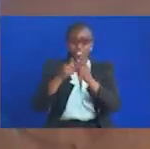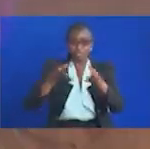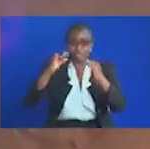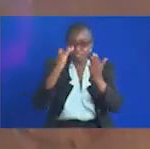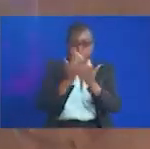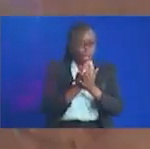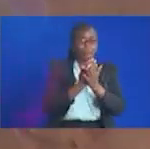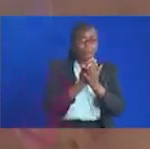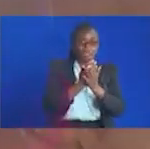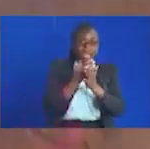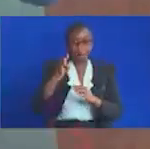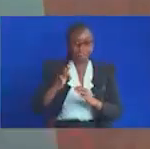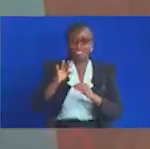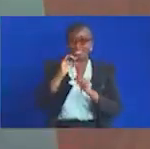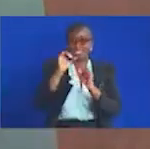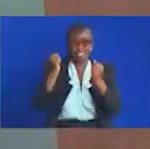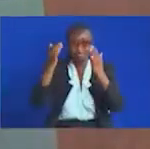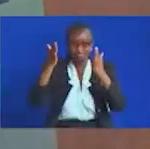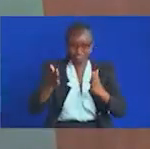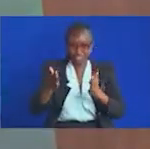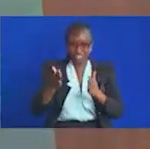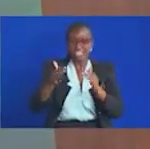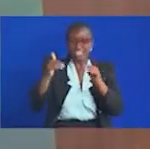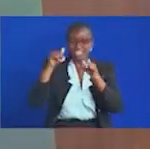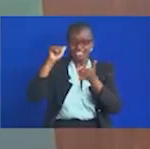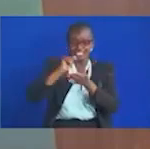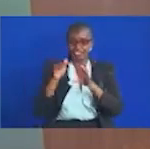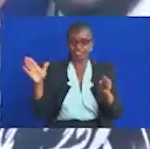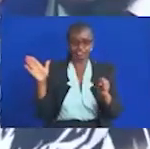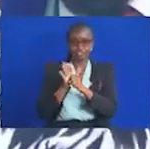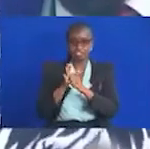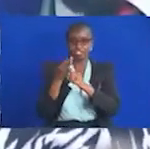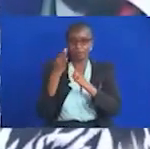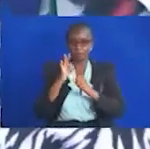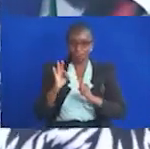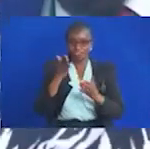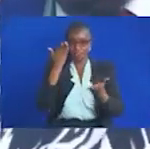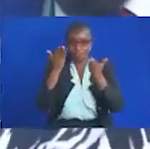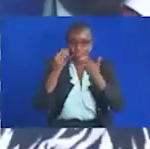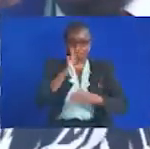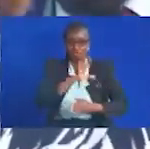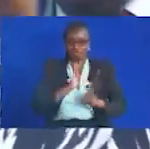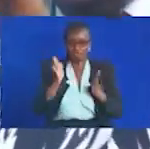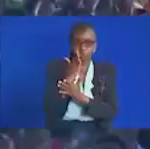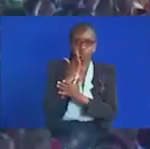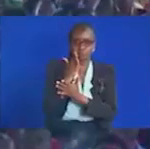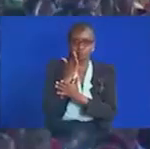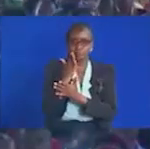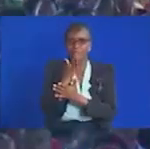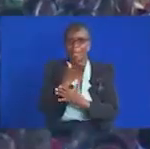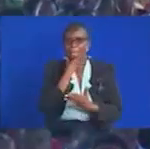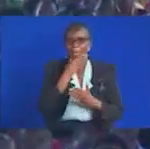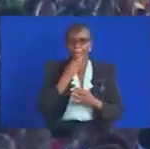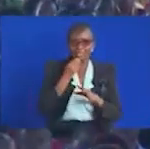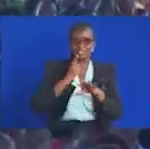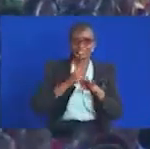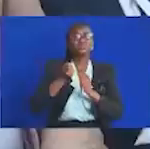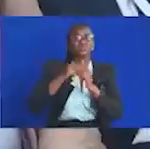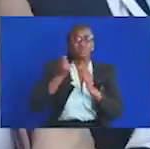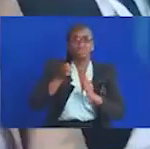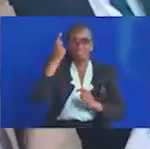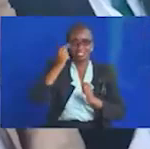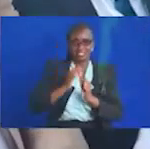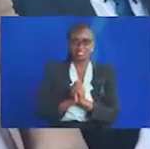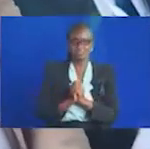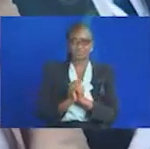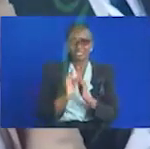for evangelist, pastor. That state of maturity will the measure of Christ, he says, not they lie to deceive. If we're to